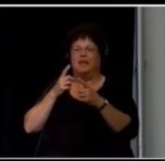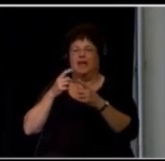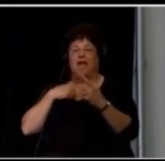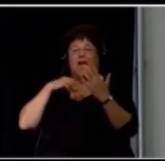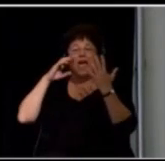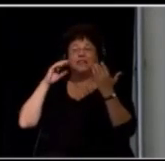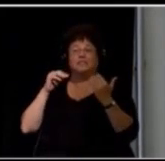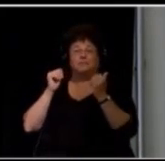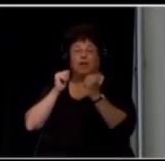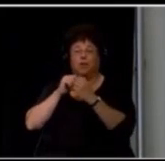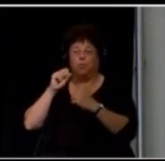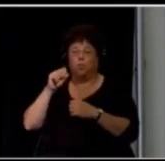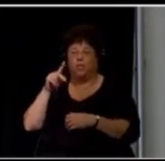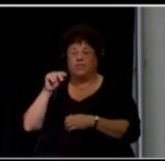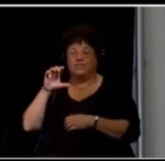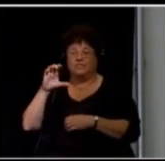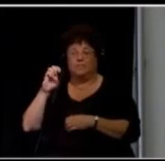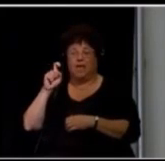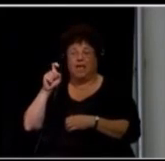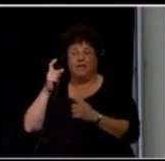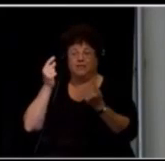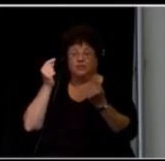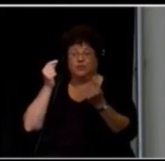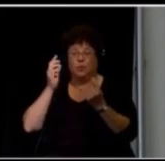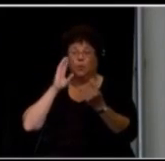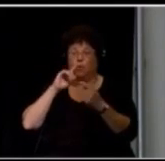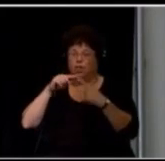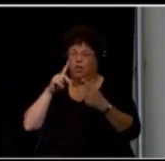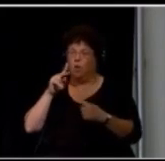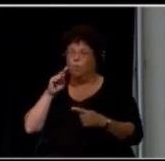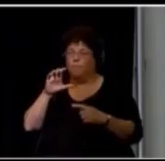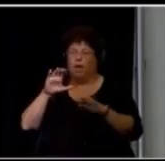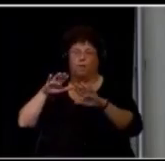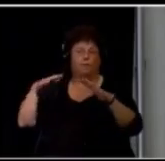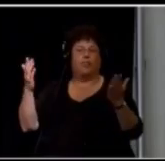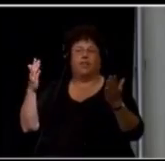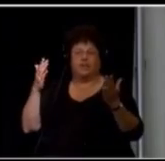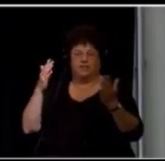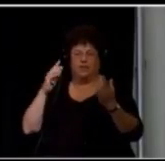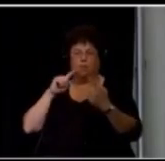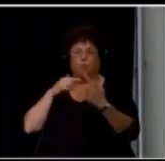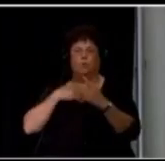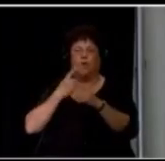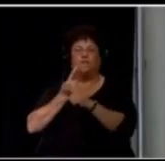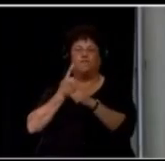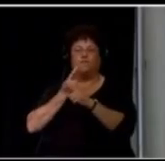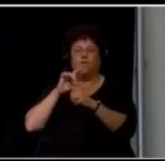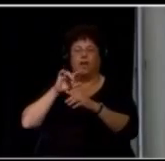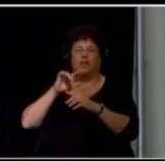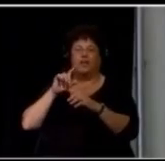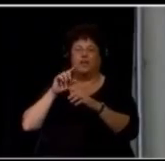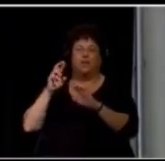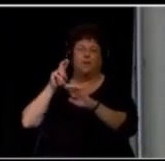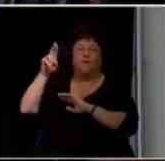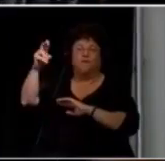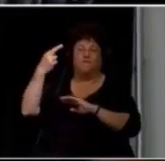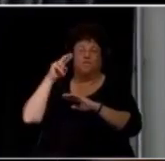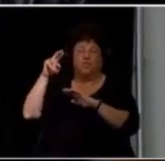What I expect with SpaceX is that we'll probably go public once we have regular flights to Mars.